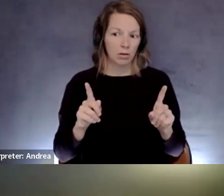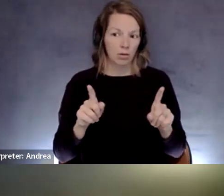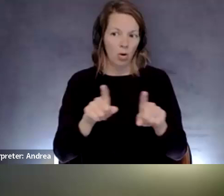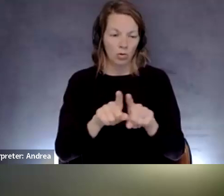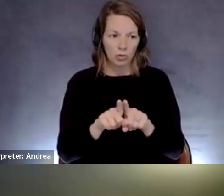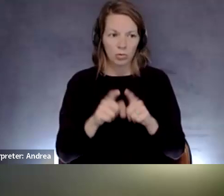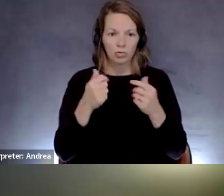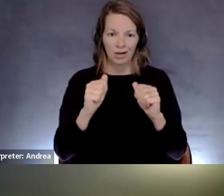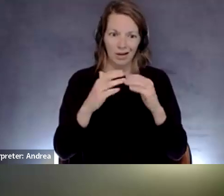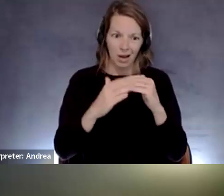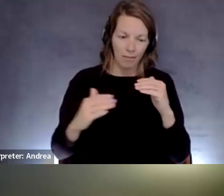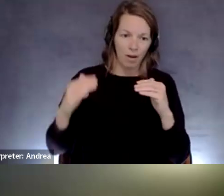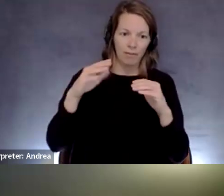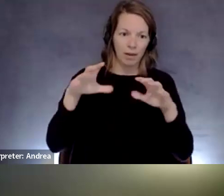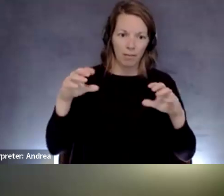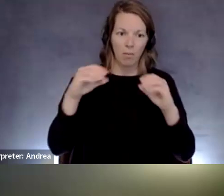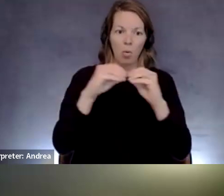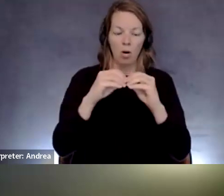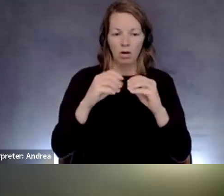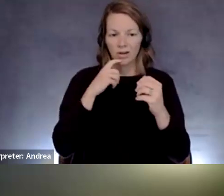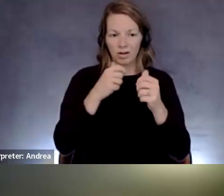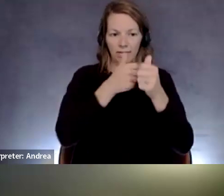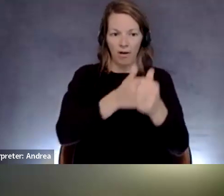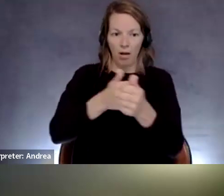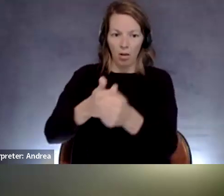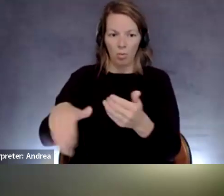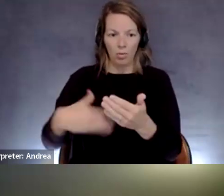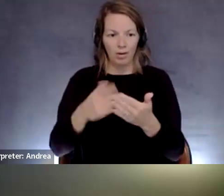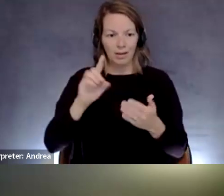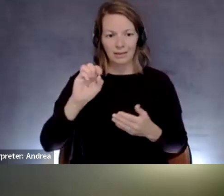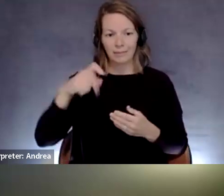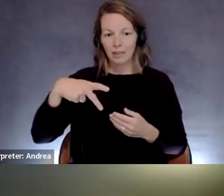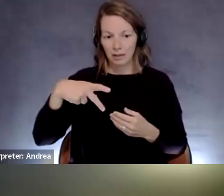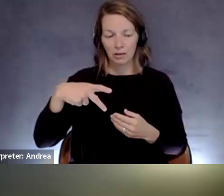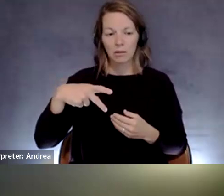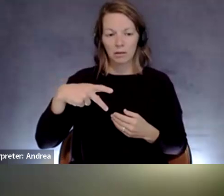and beyond, you know, by complying with all the DEP regulations.